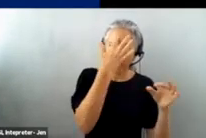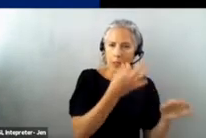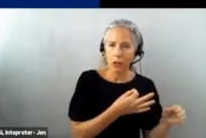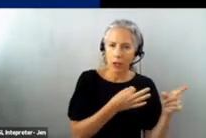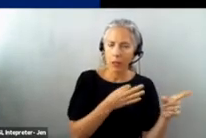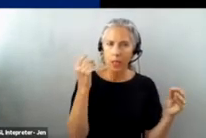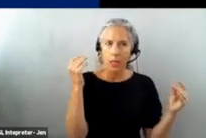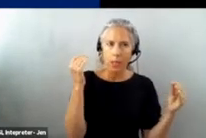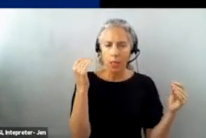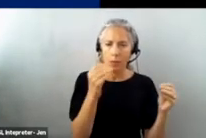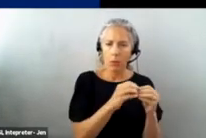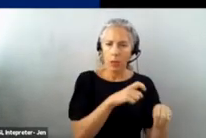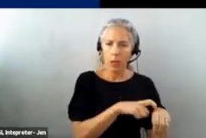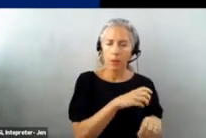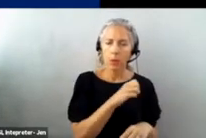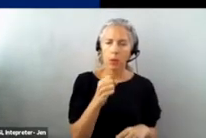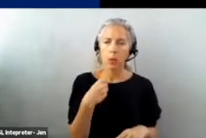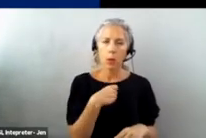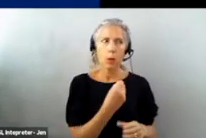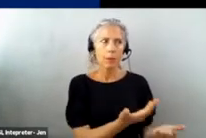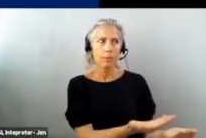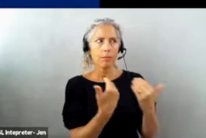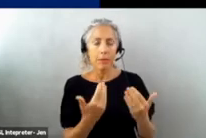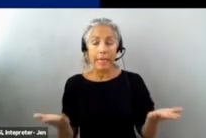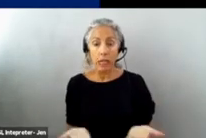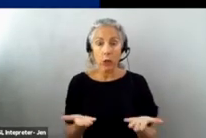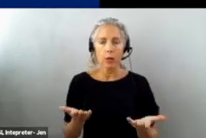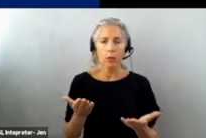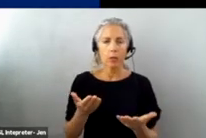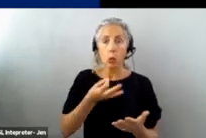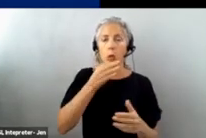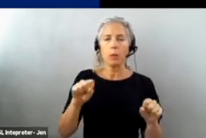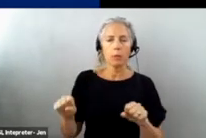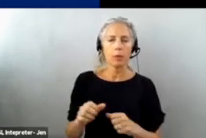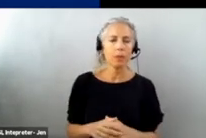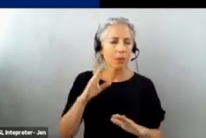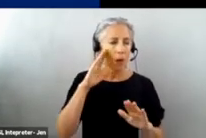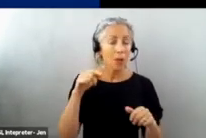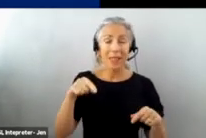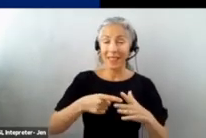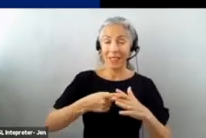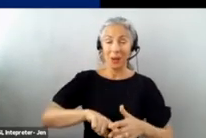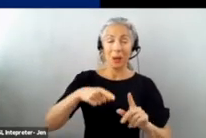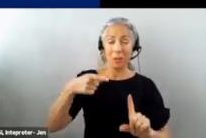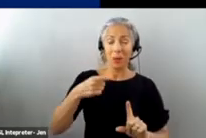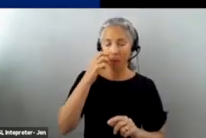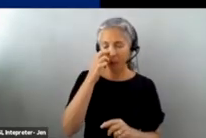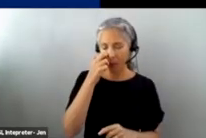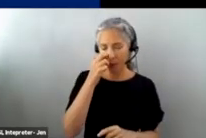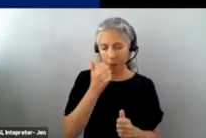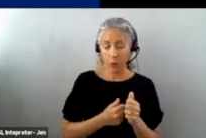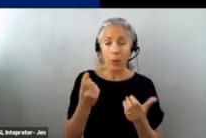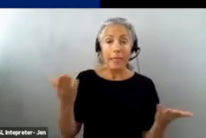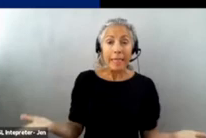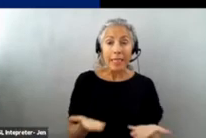decisions. And so we want to get them here as soon as possible. So, you know, hopefully this is a starting point where everyone here